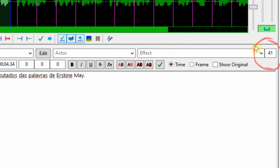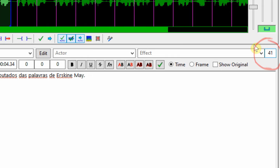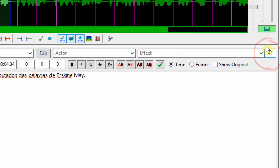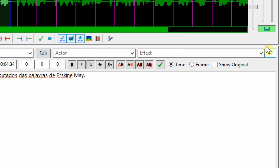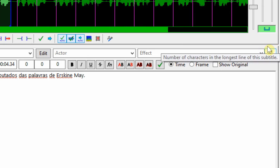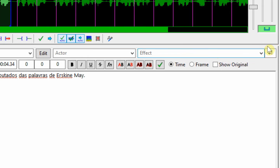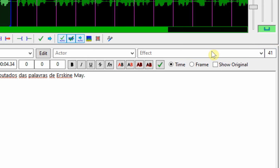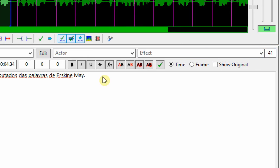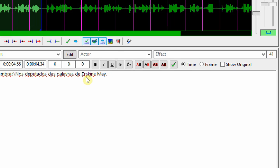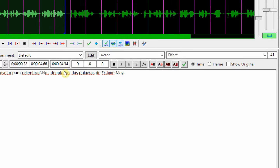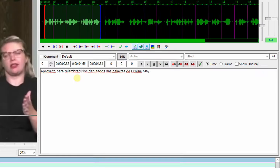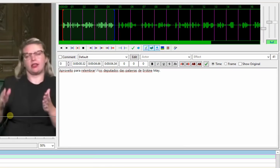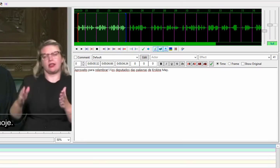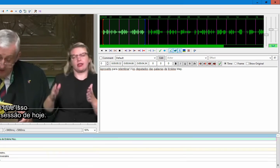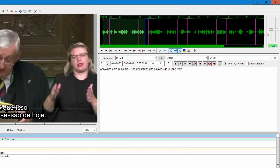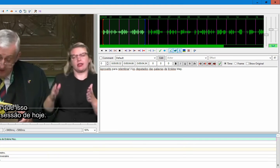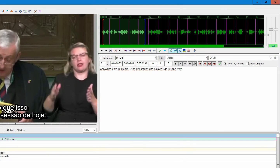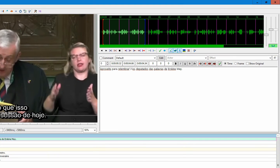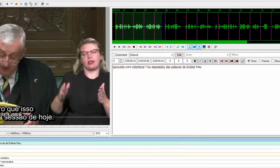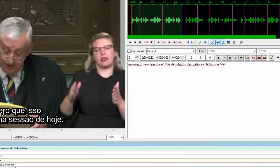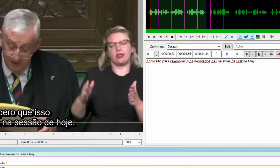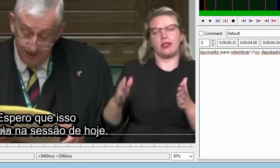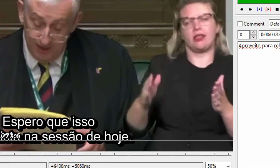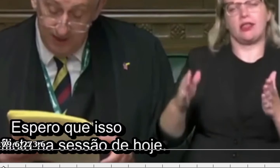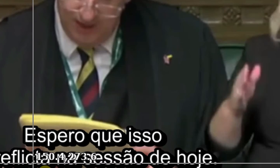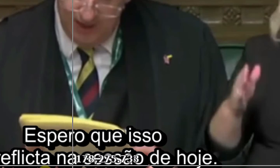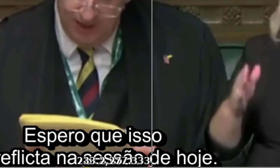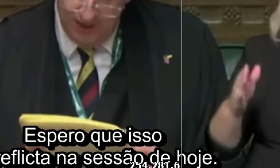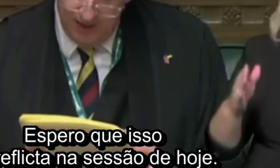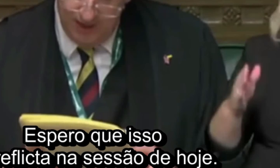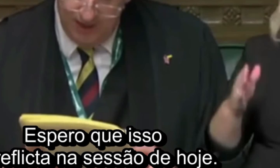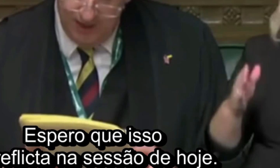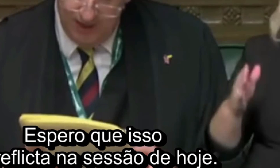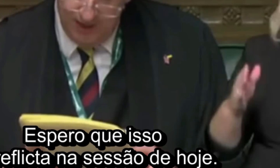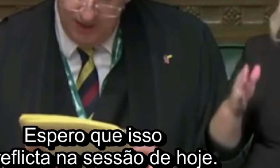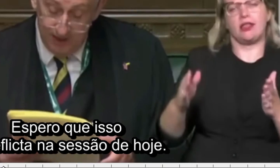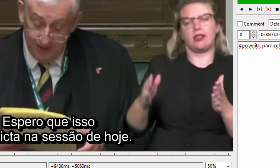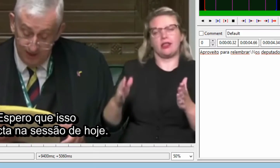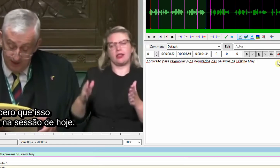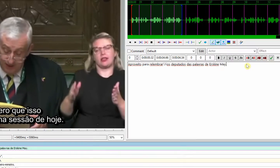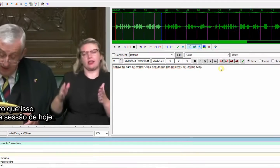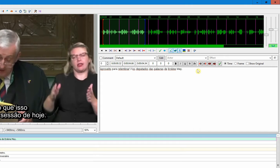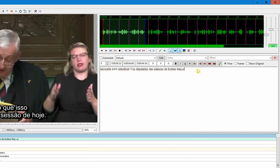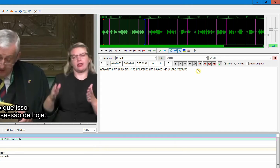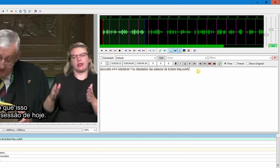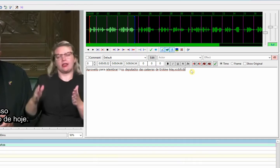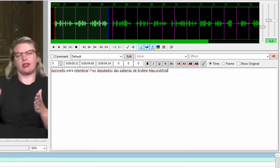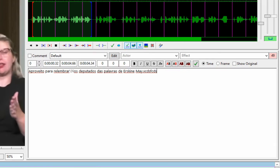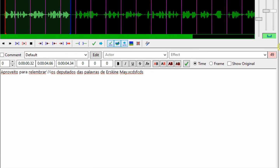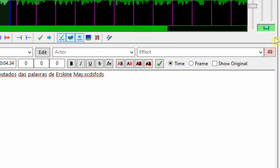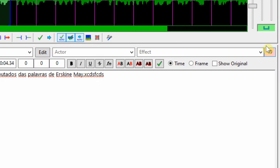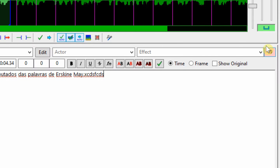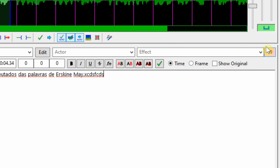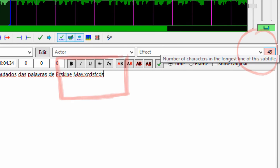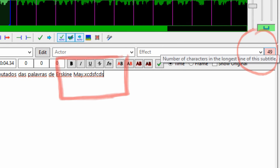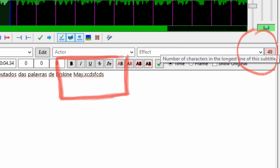limitation. So this 41 means that on each of these lines, the longest line in this case has 41 characters. So If you keep adding, you